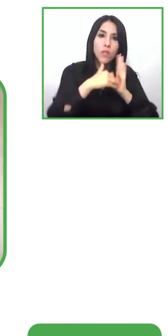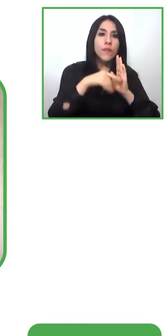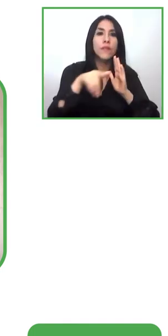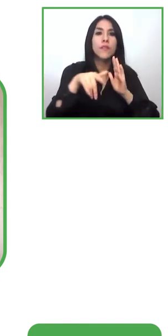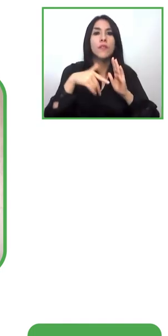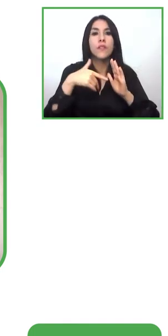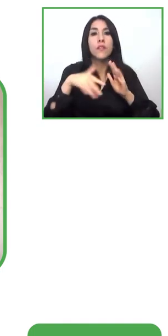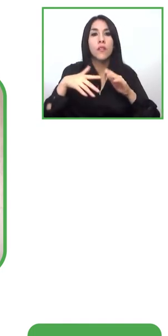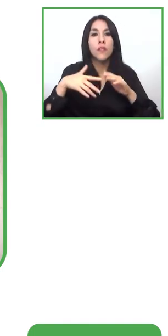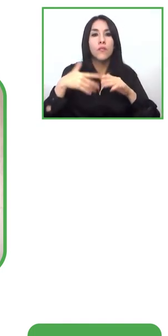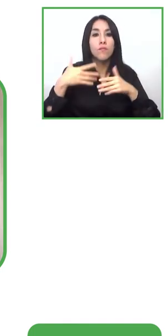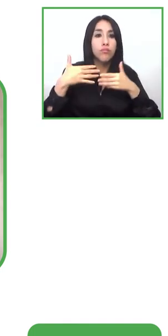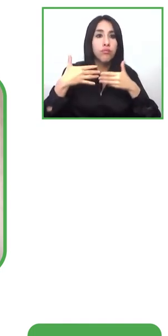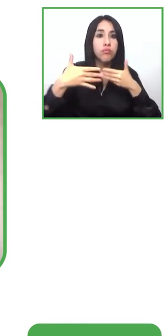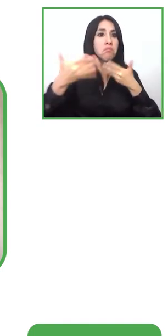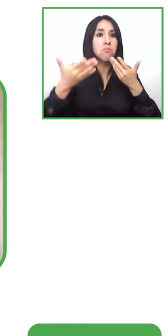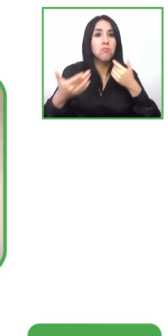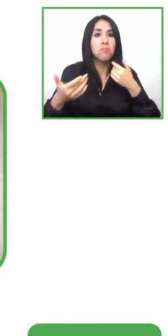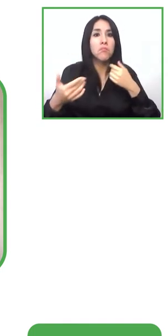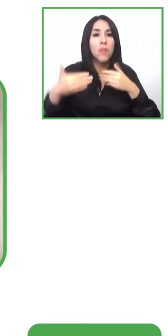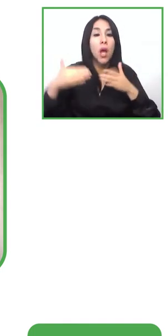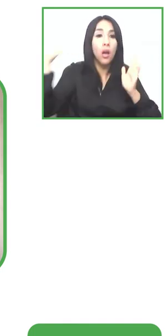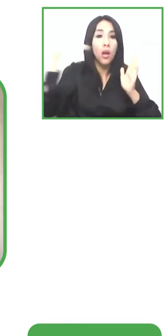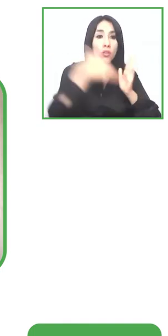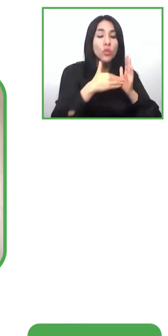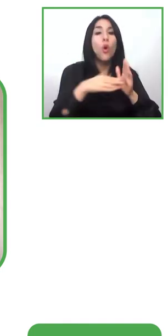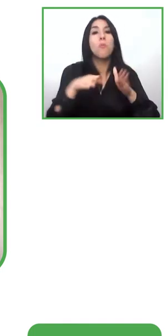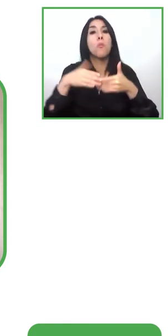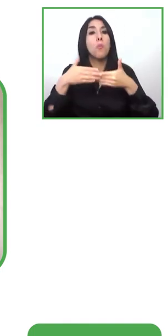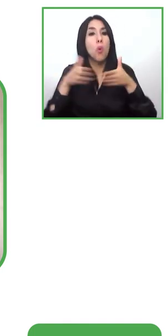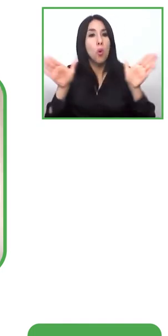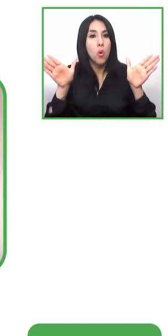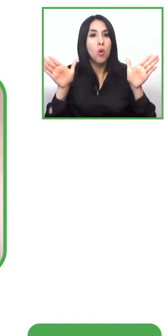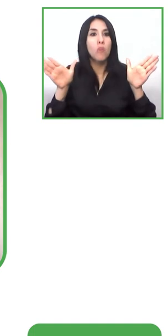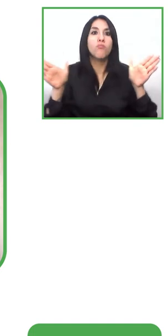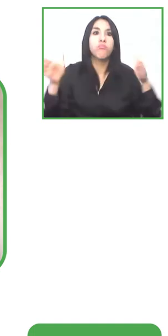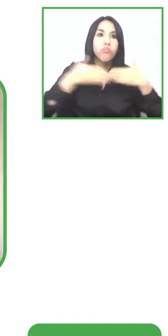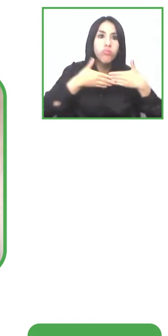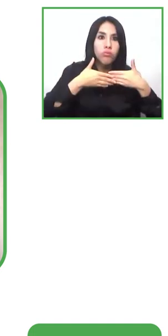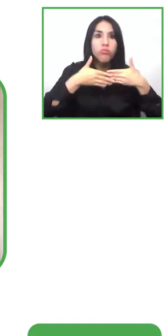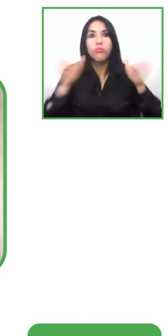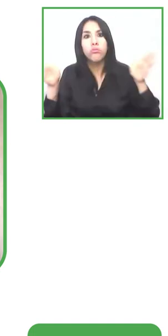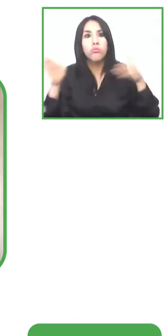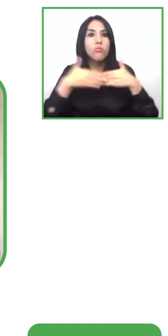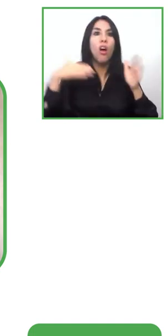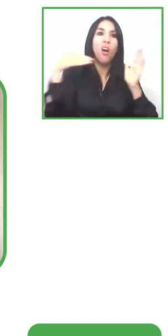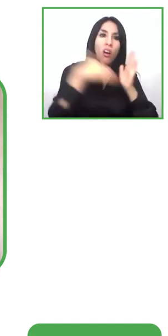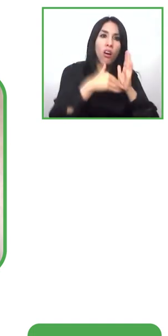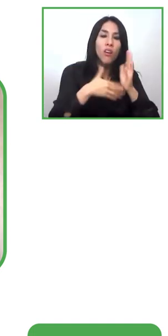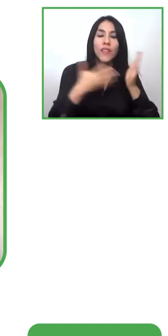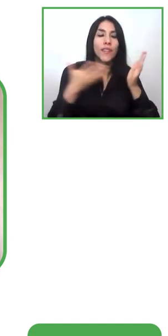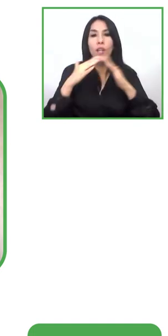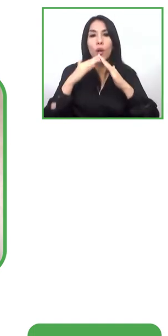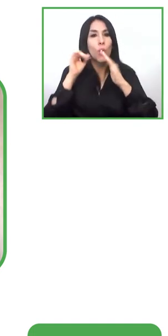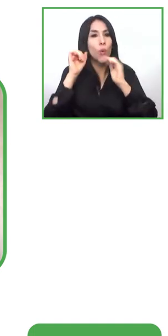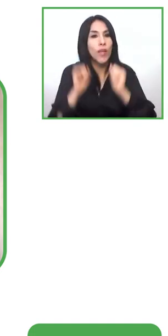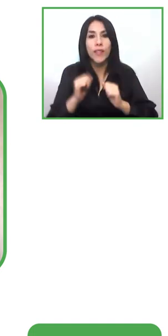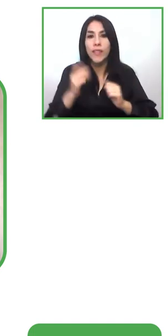had to close down because they're places of public access, and we were not allowed to have customers come in for months. We were shut down